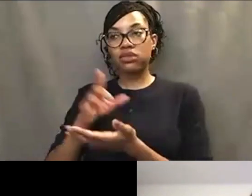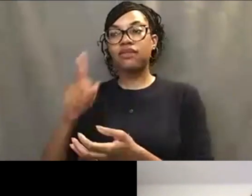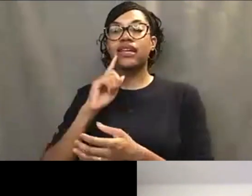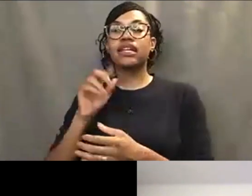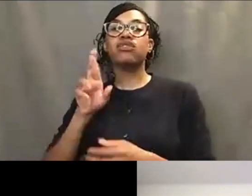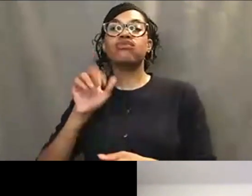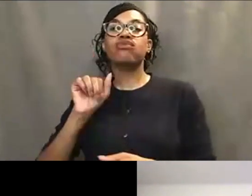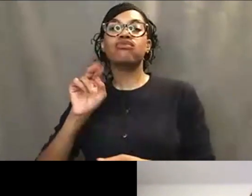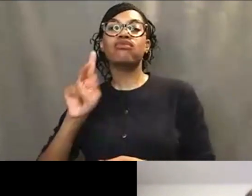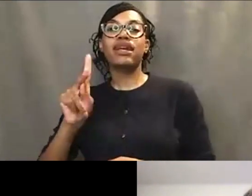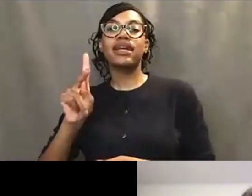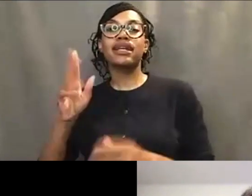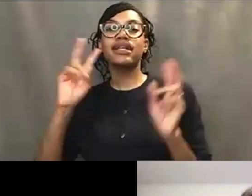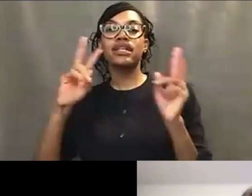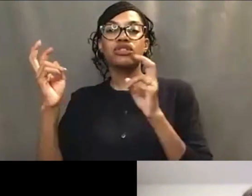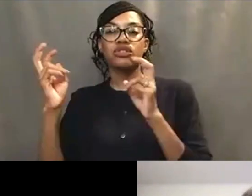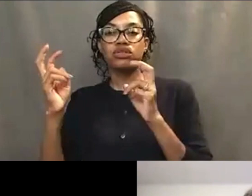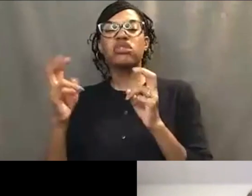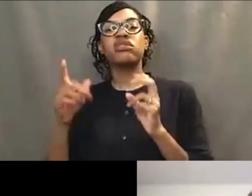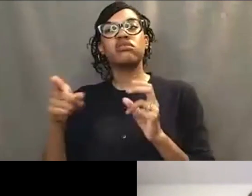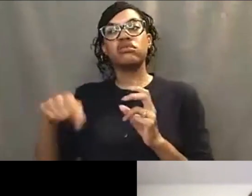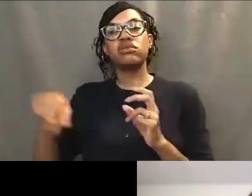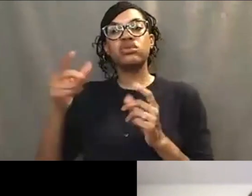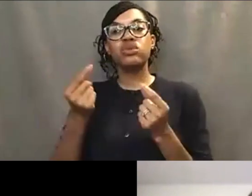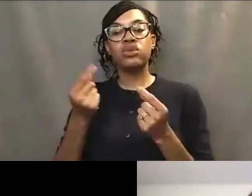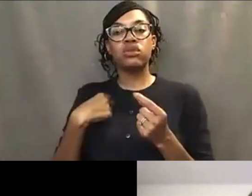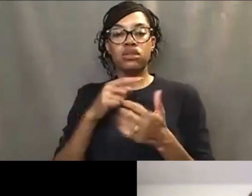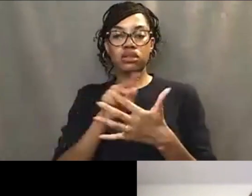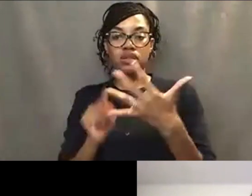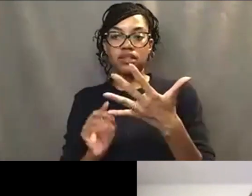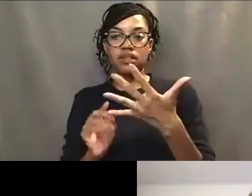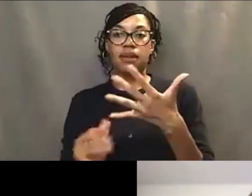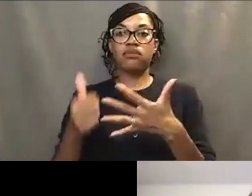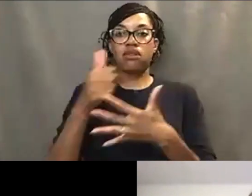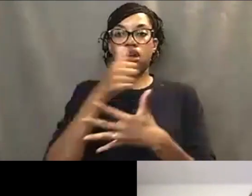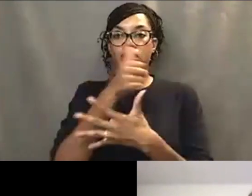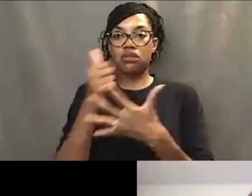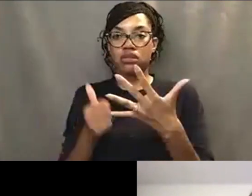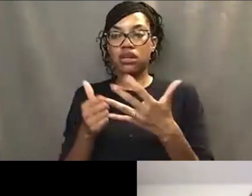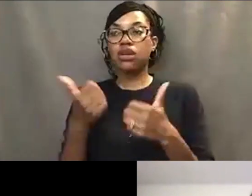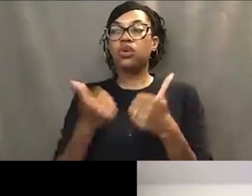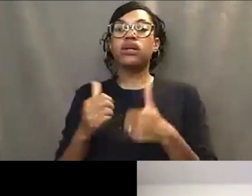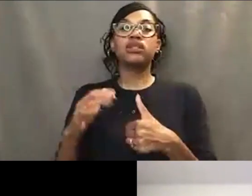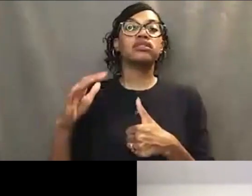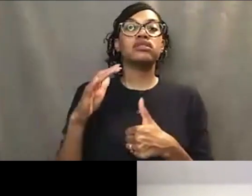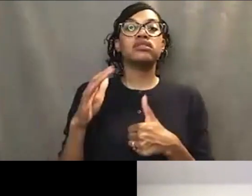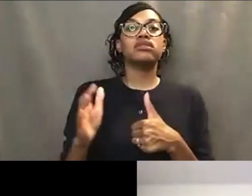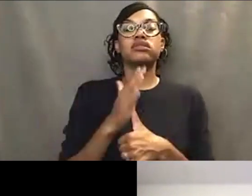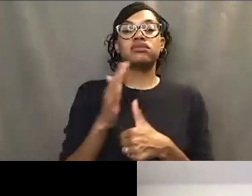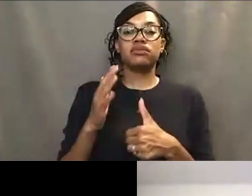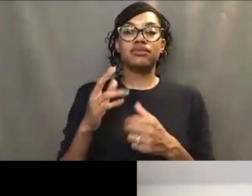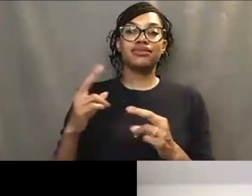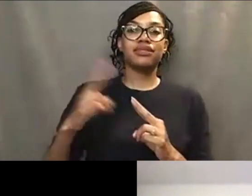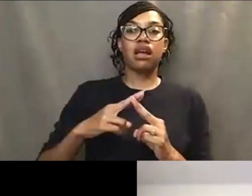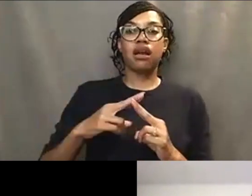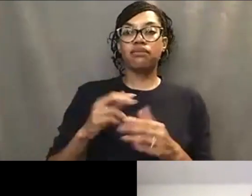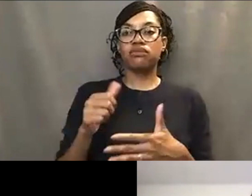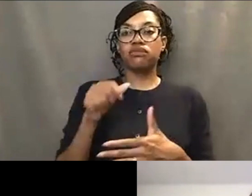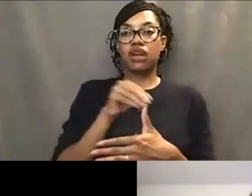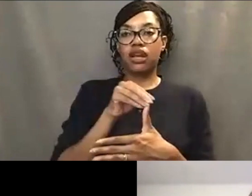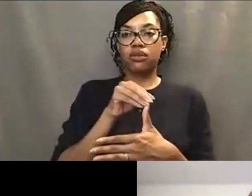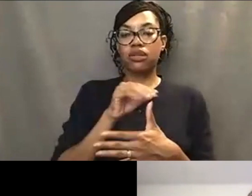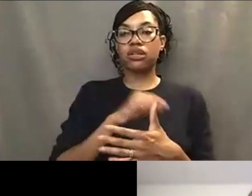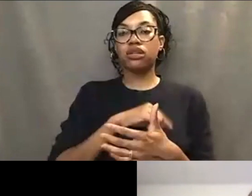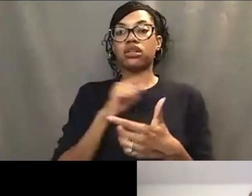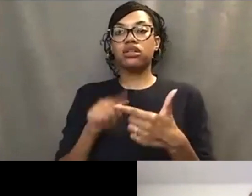Which issues were a top priority for them personally, which issues were a top priority at their school site, and which issues